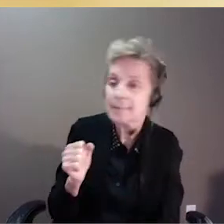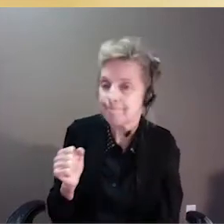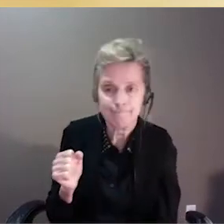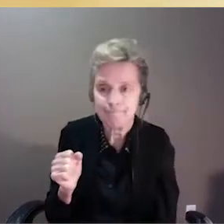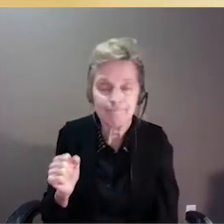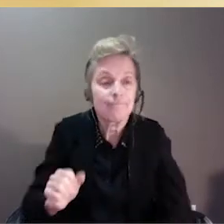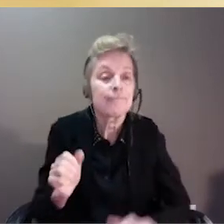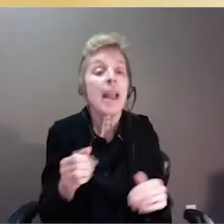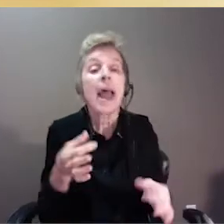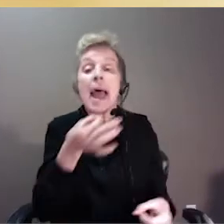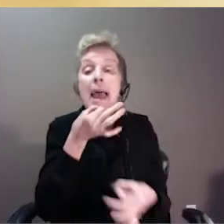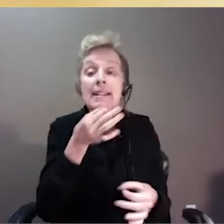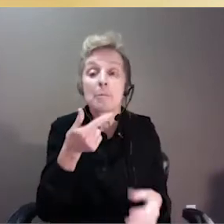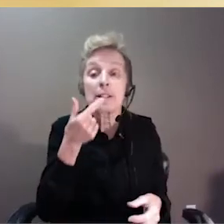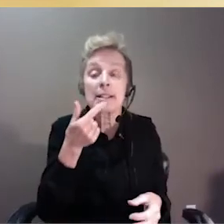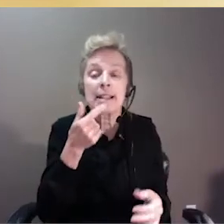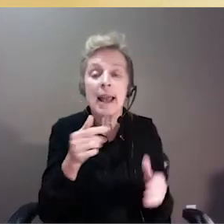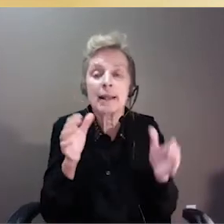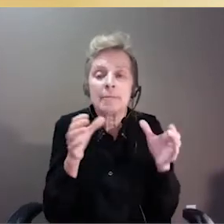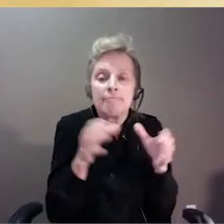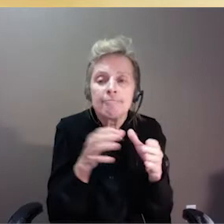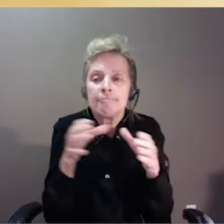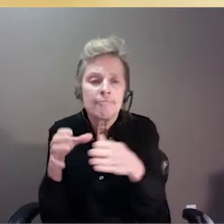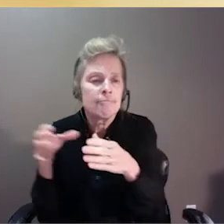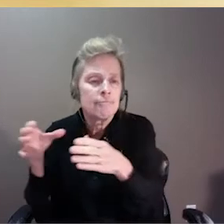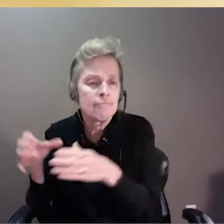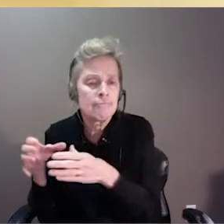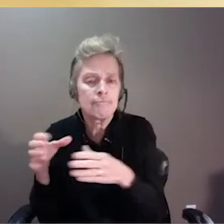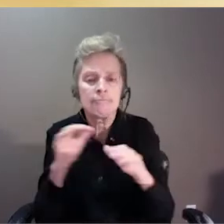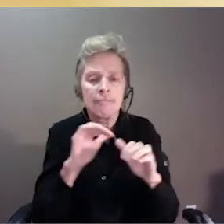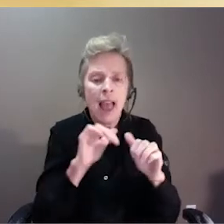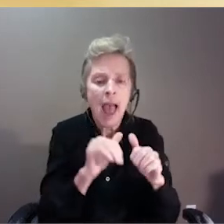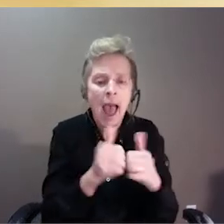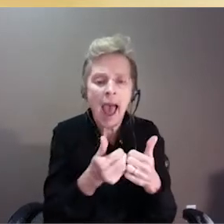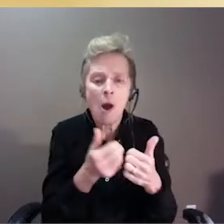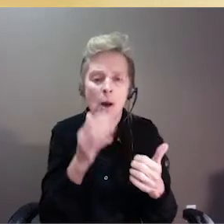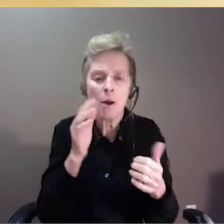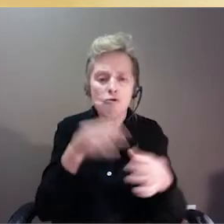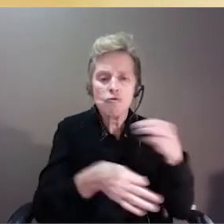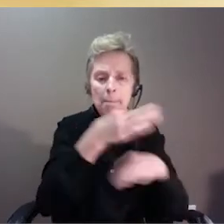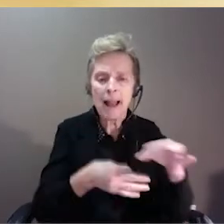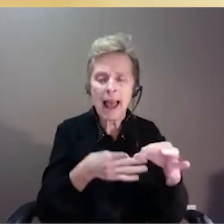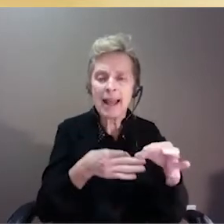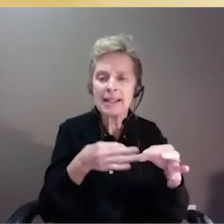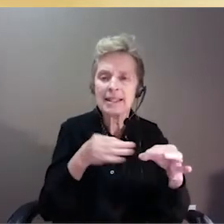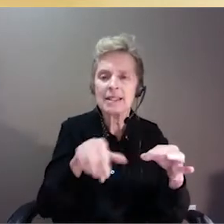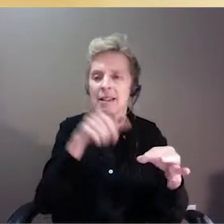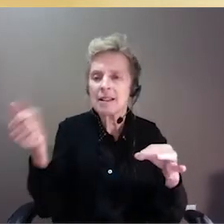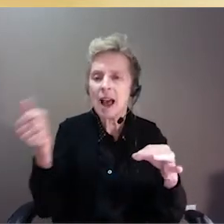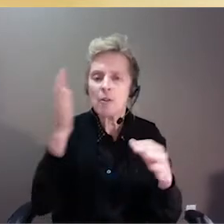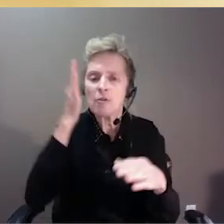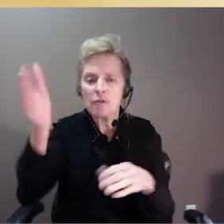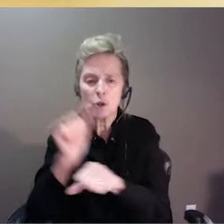noted the emergence of micro-credentials and how they might replace formal education in the future work. Other key informants expressed